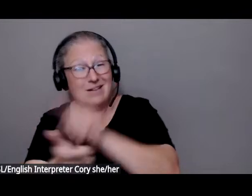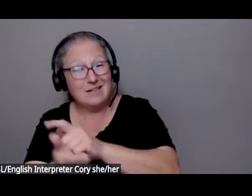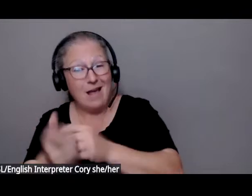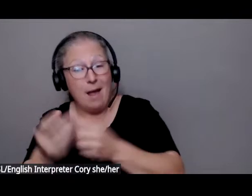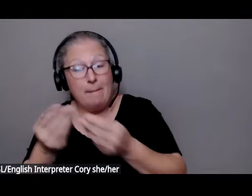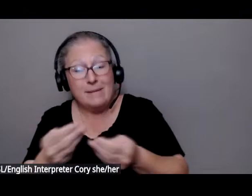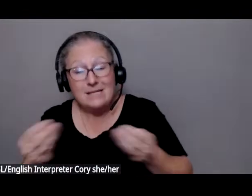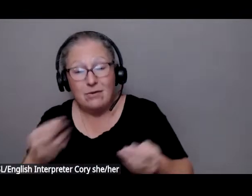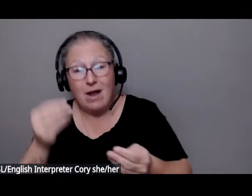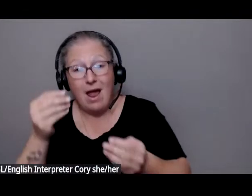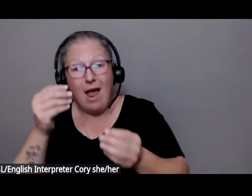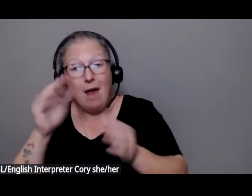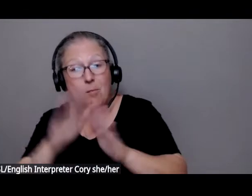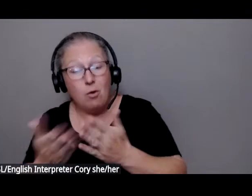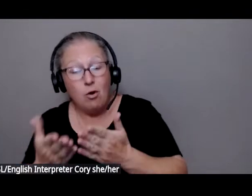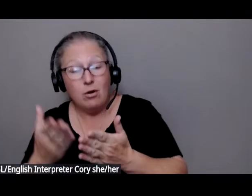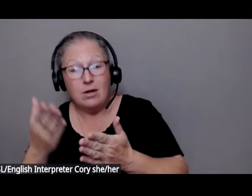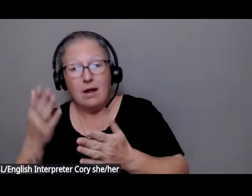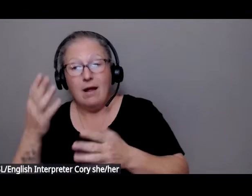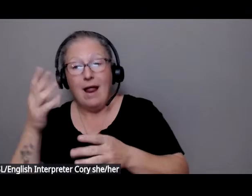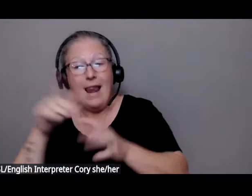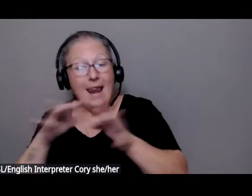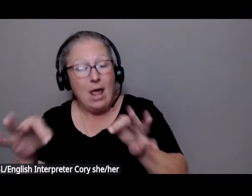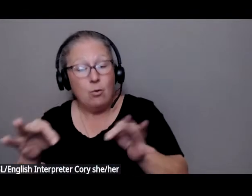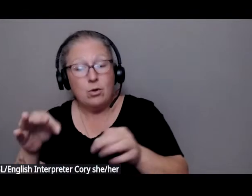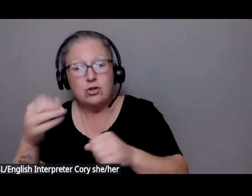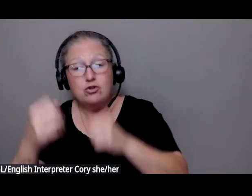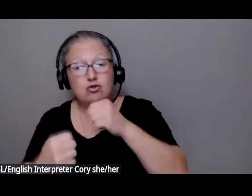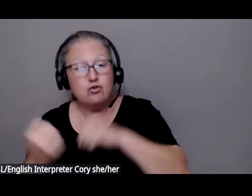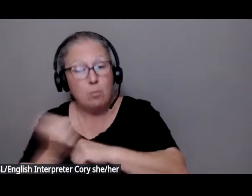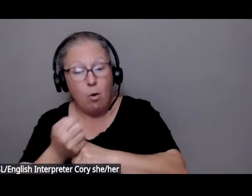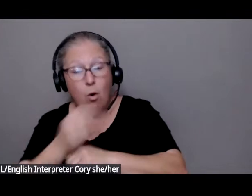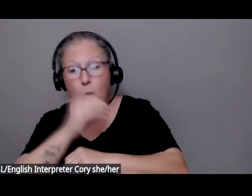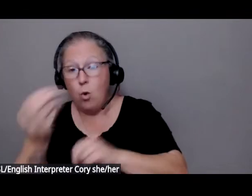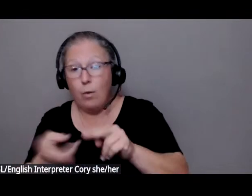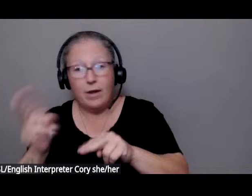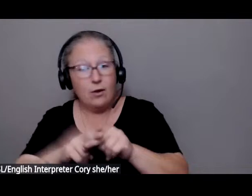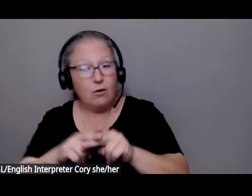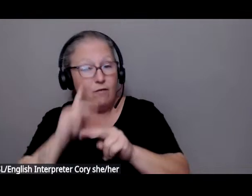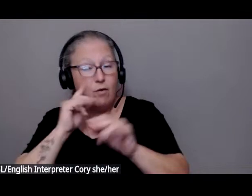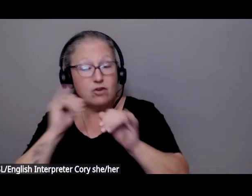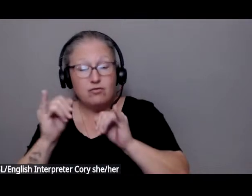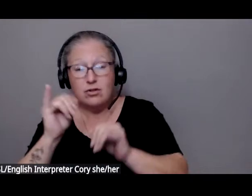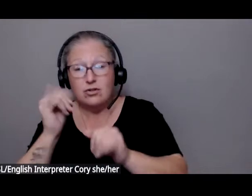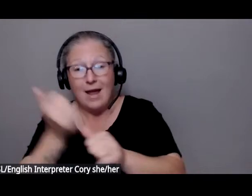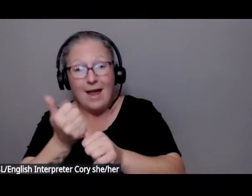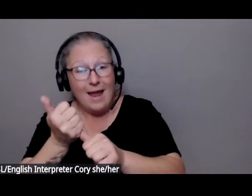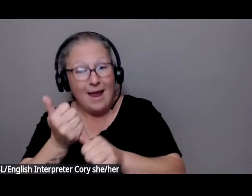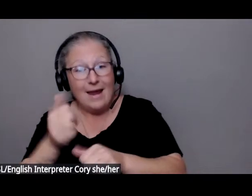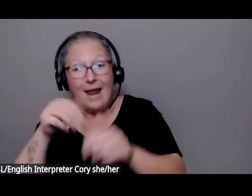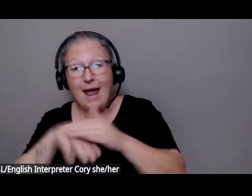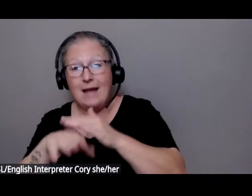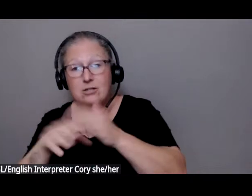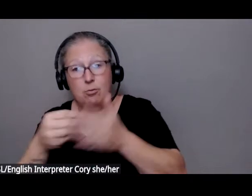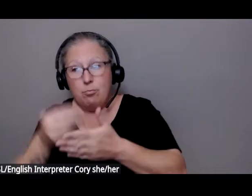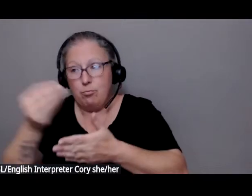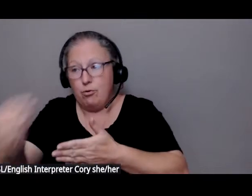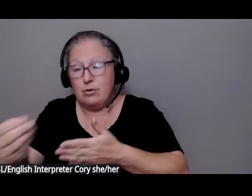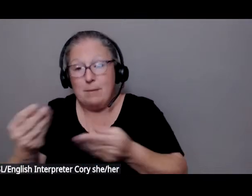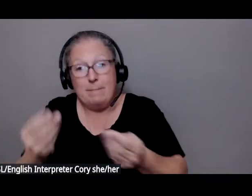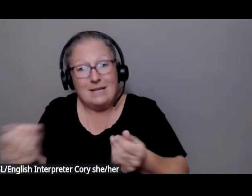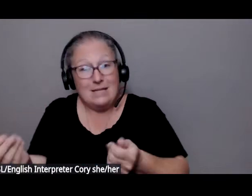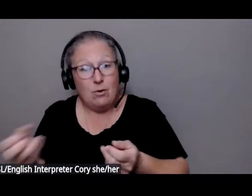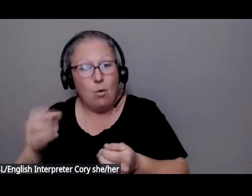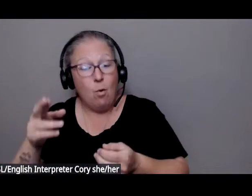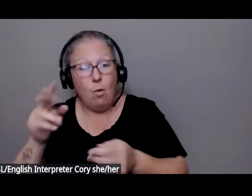more scaffolds and language supports, with no increase in instructional aids, access to purchasing such materials, or time